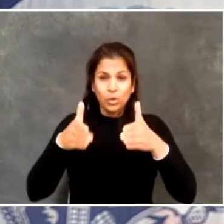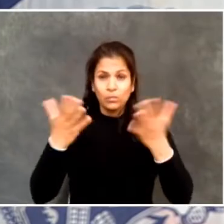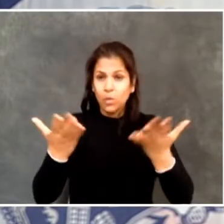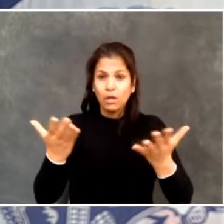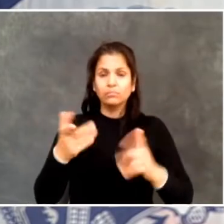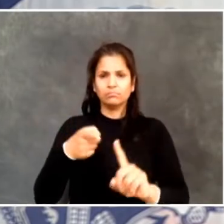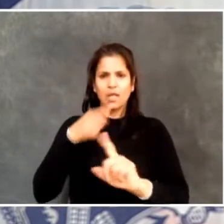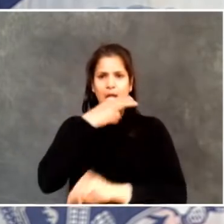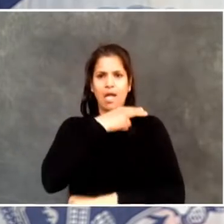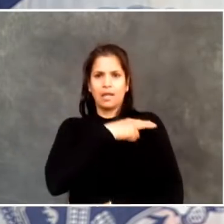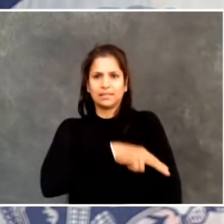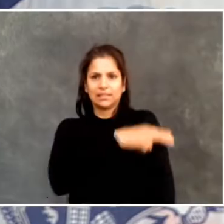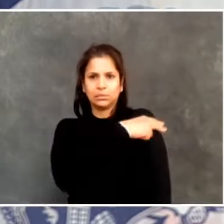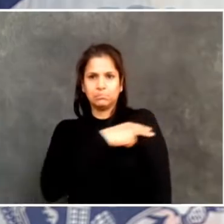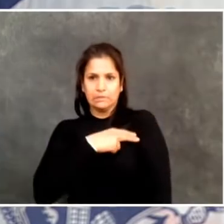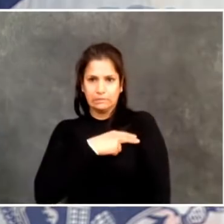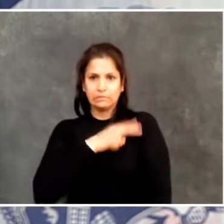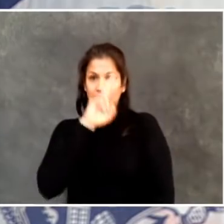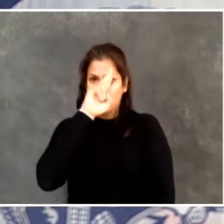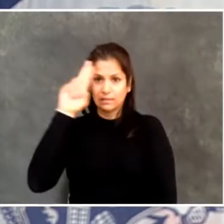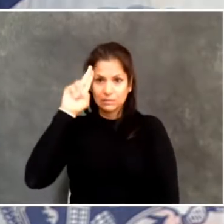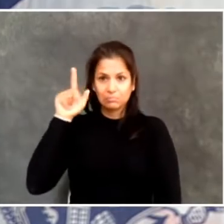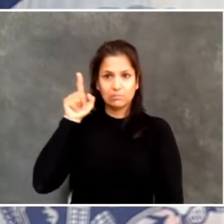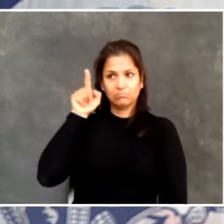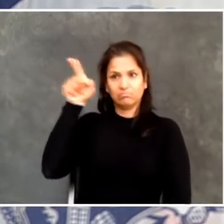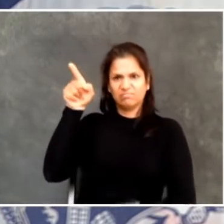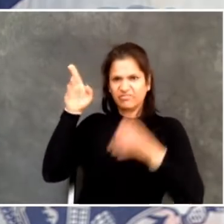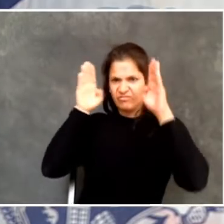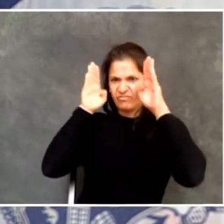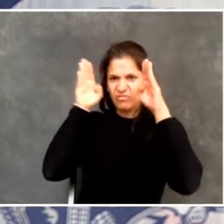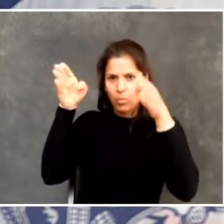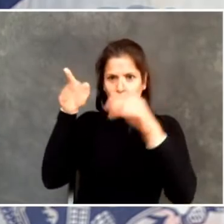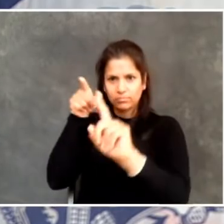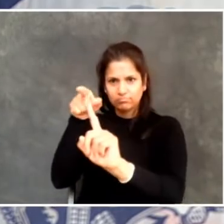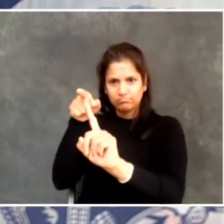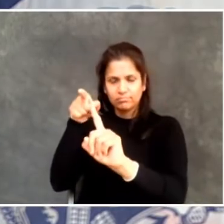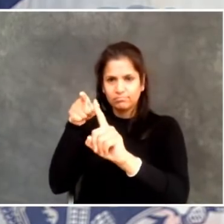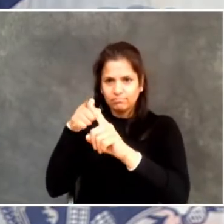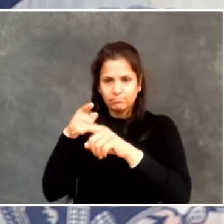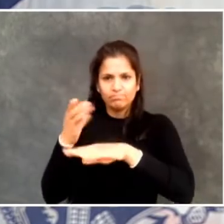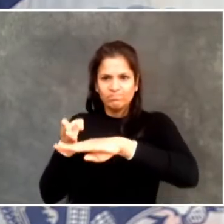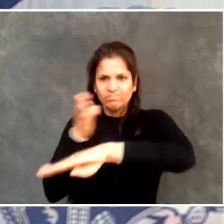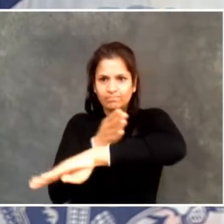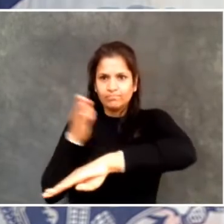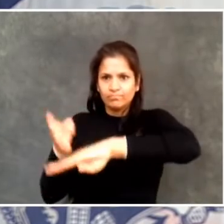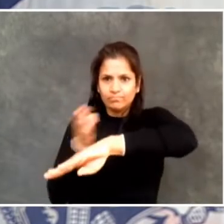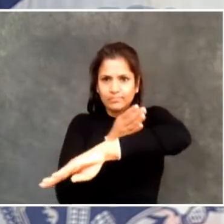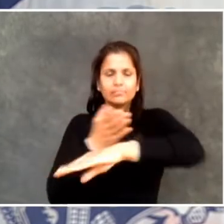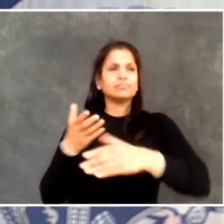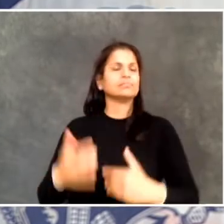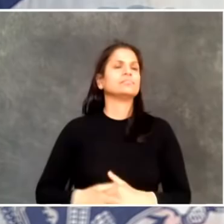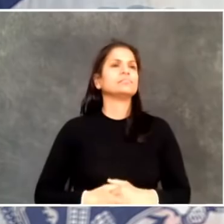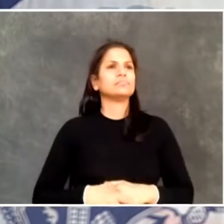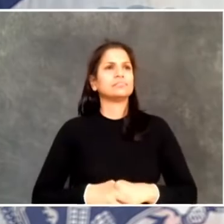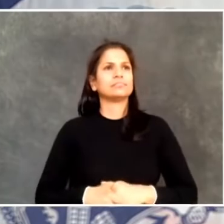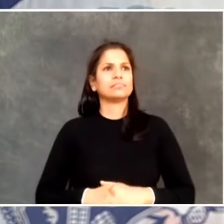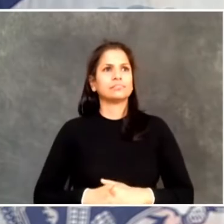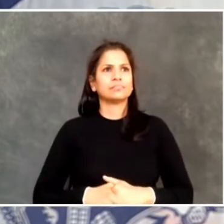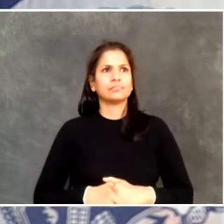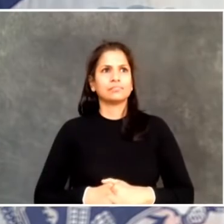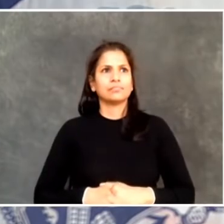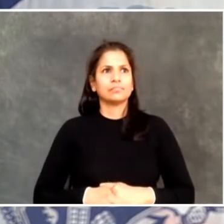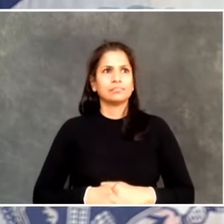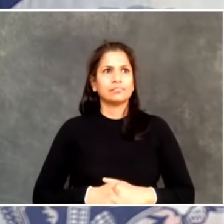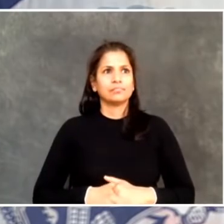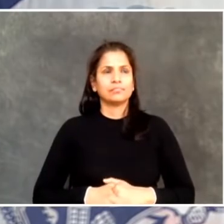think is clear, I've talked this through with our healthcare leaders, is that people who have had less health care available to them are more vulnerable.